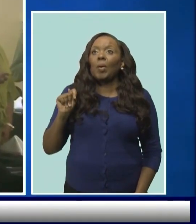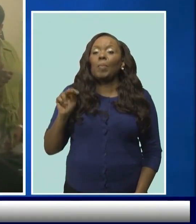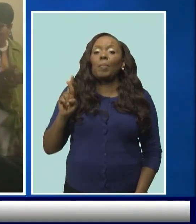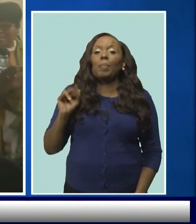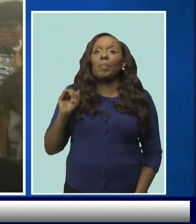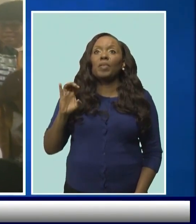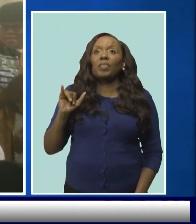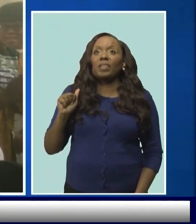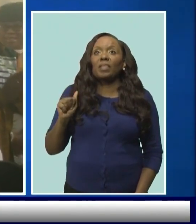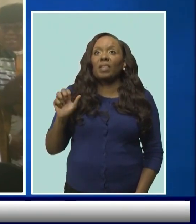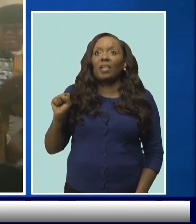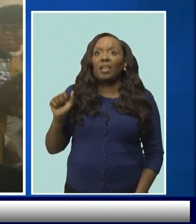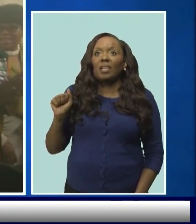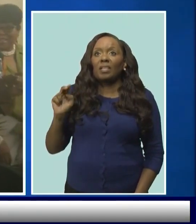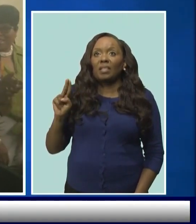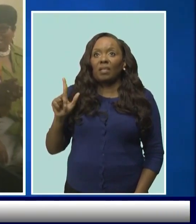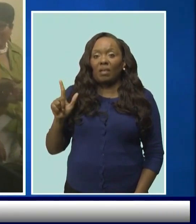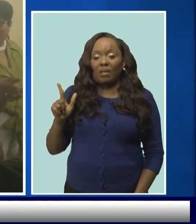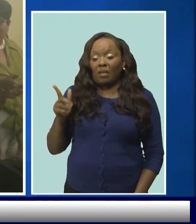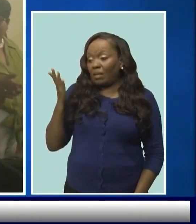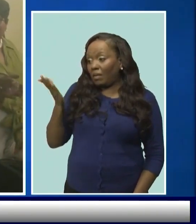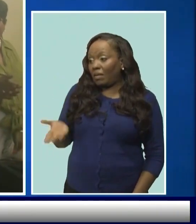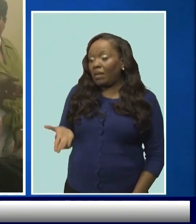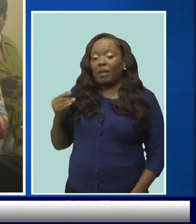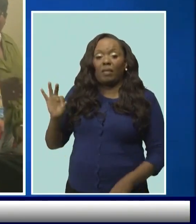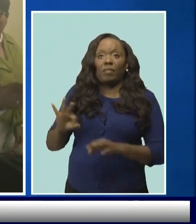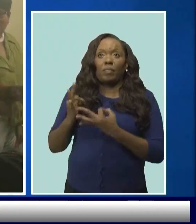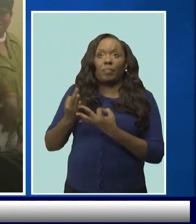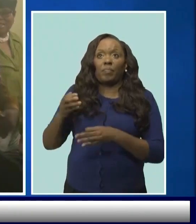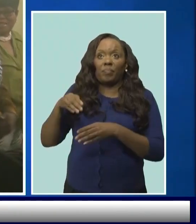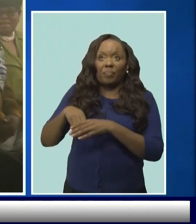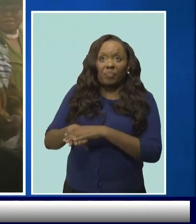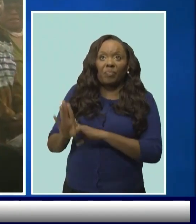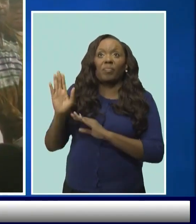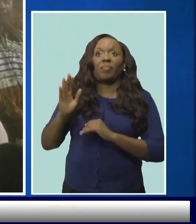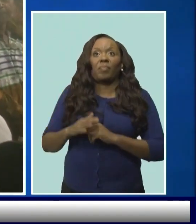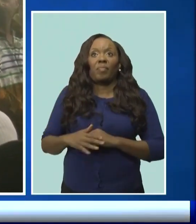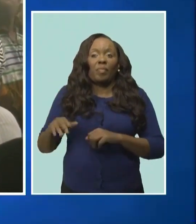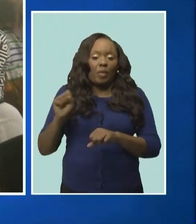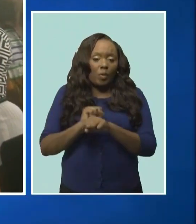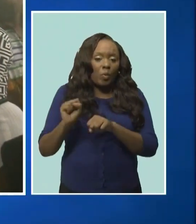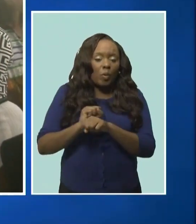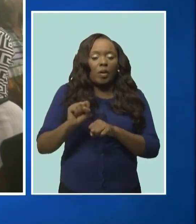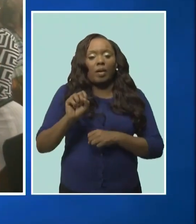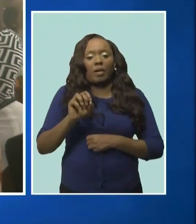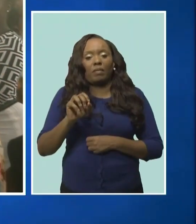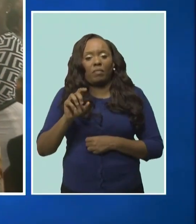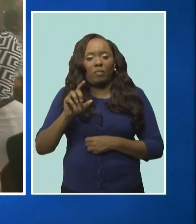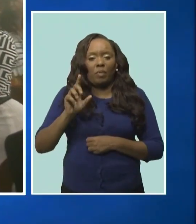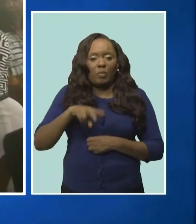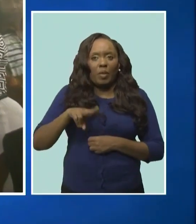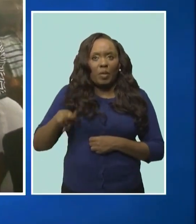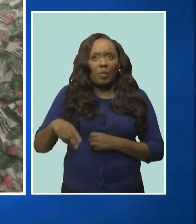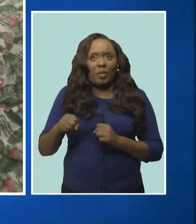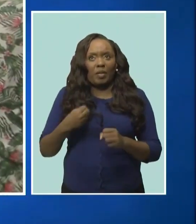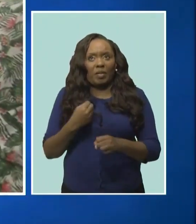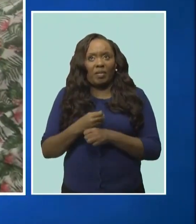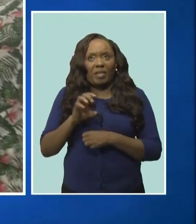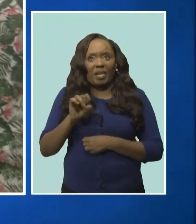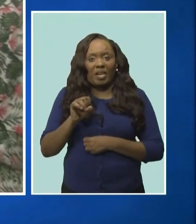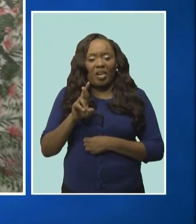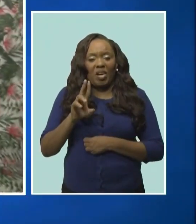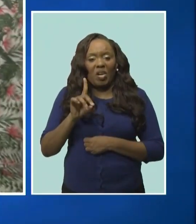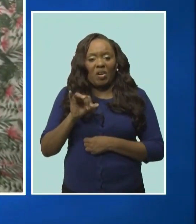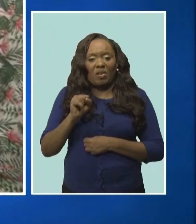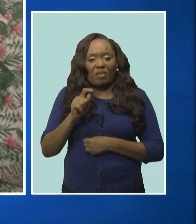she and her family entered the hall for her retirement function. The guest of honor worked at Erdeston for 22 years. Principal